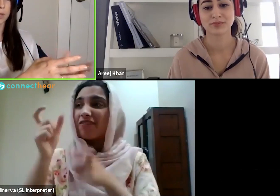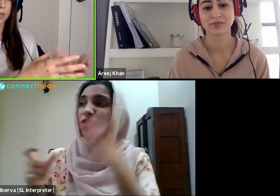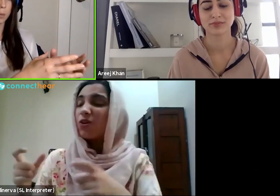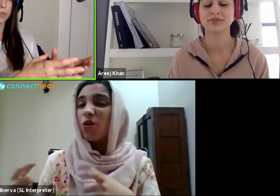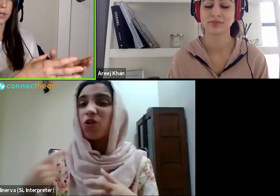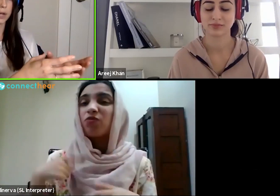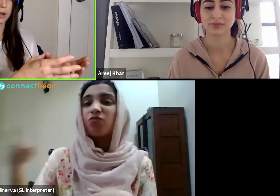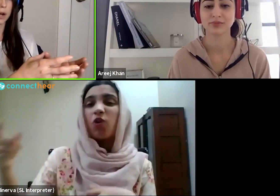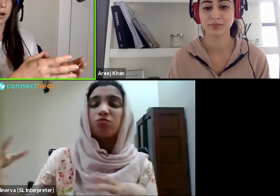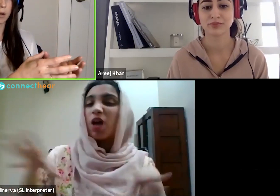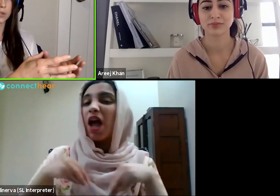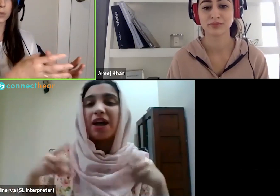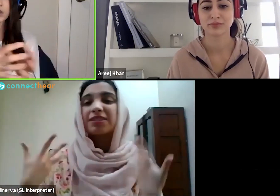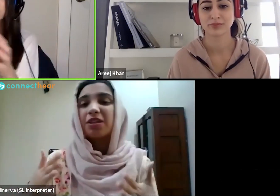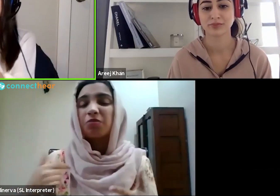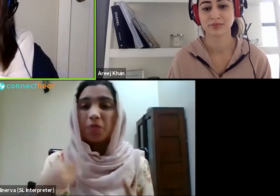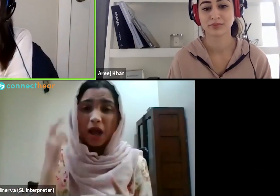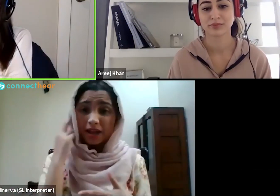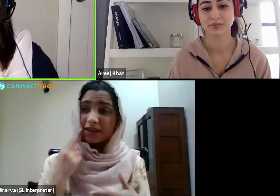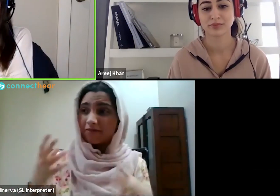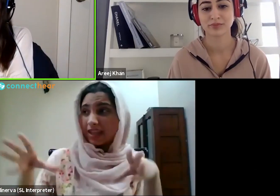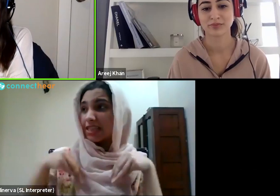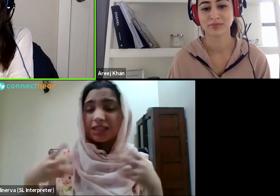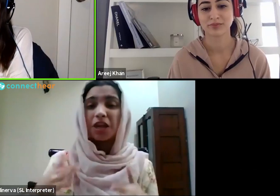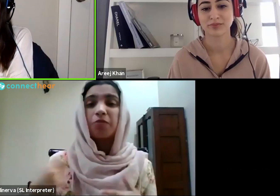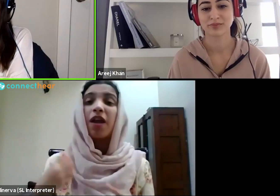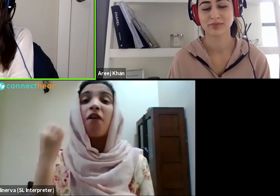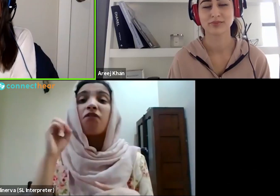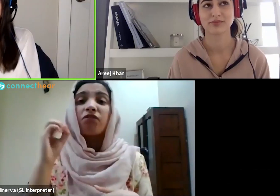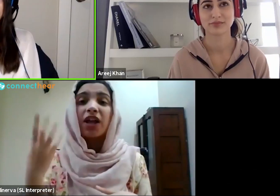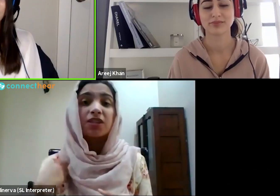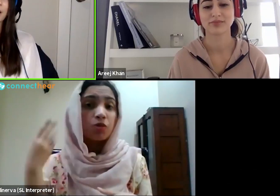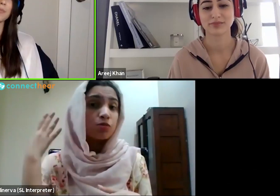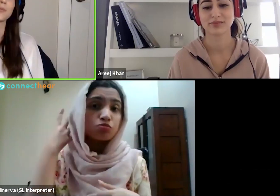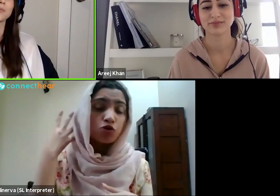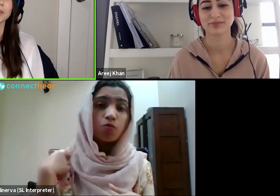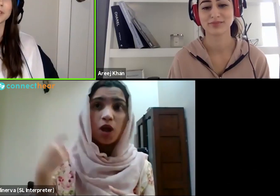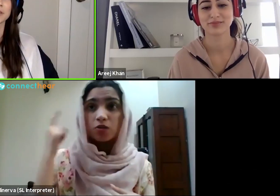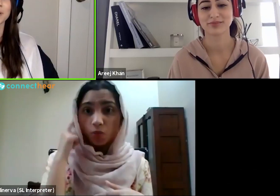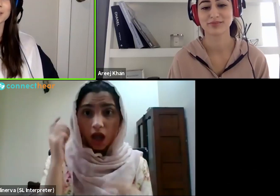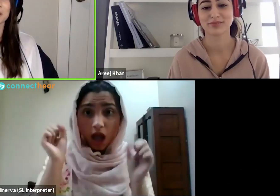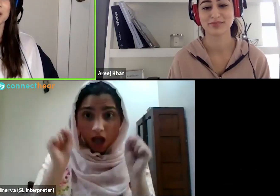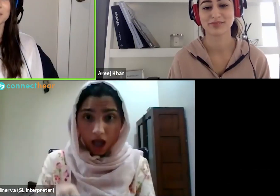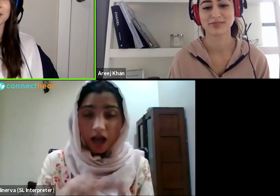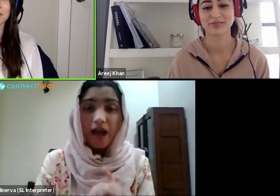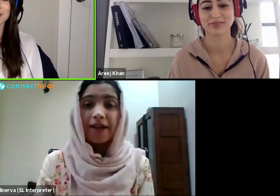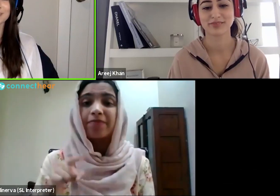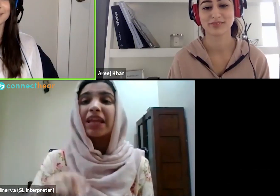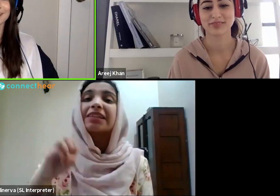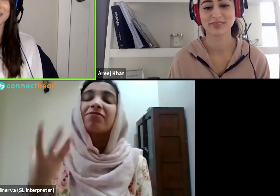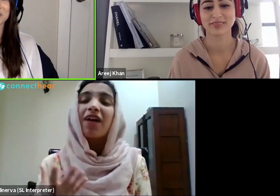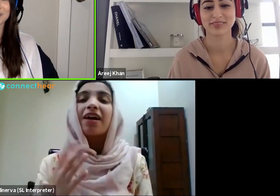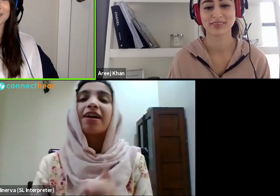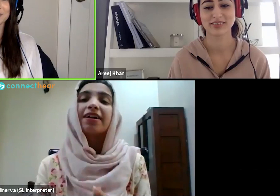them. But then I also was too deaf for my hearing culture too. So in the US, a lot of my friends